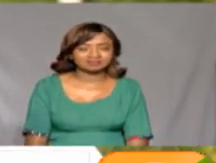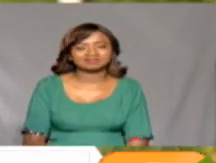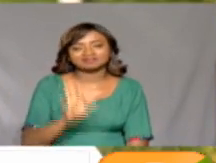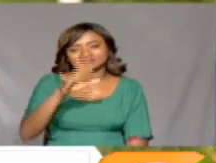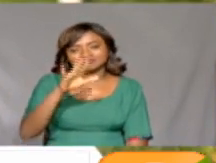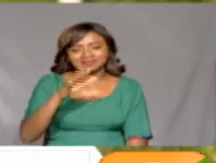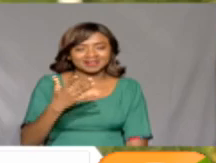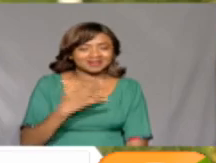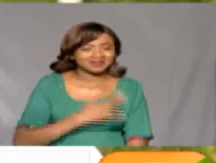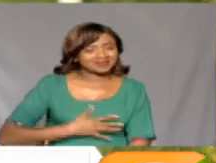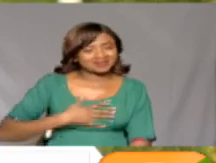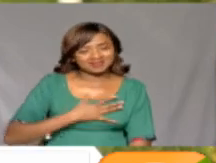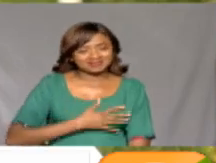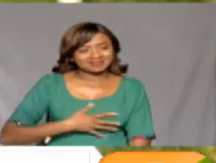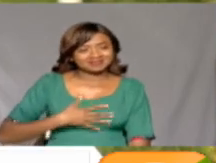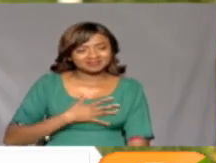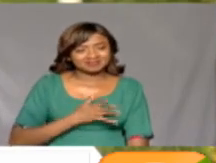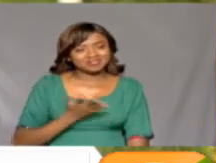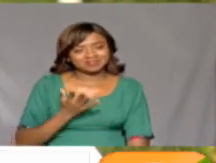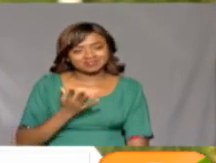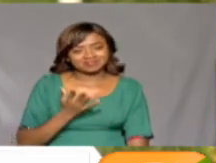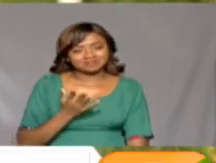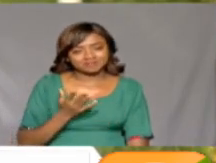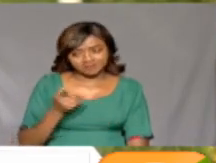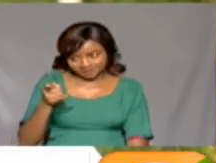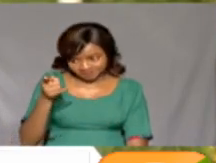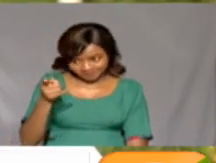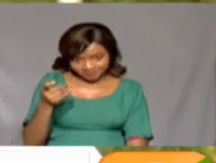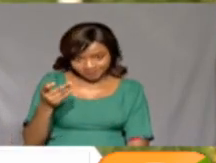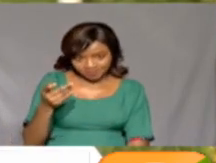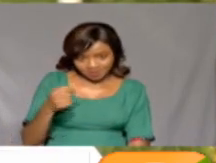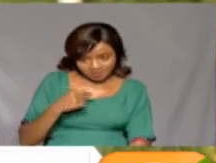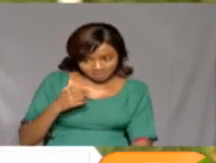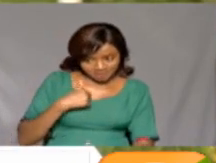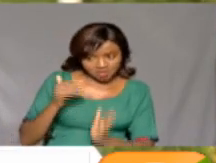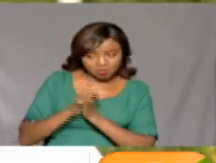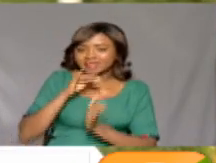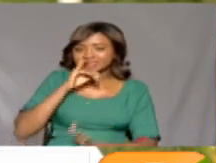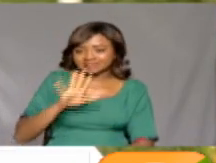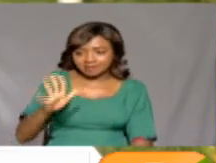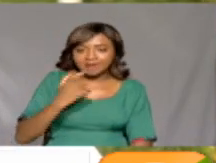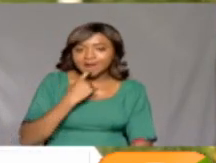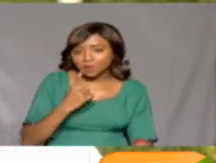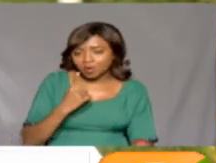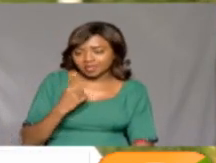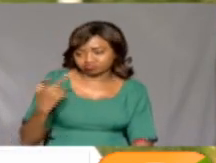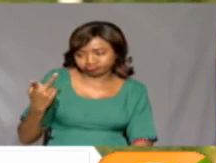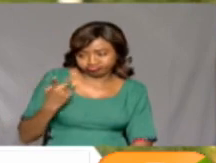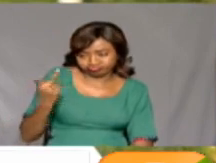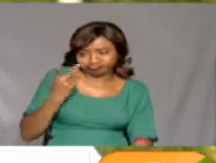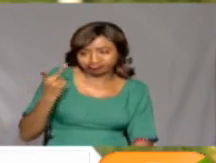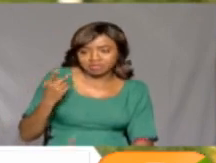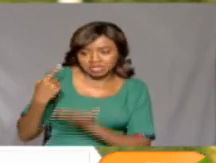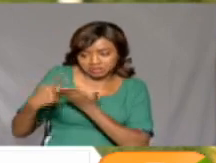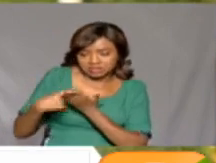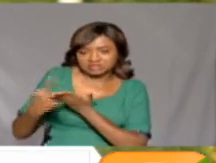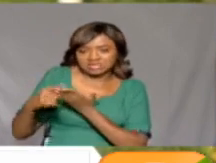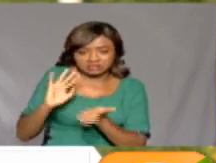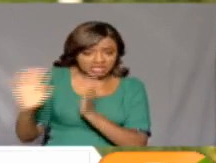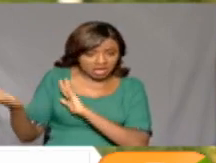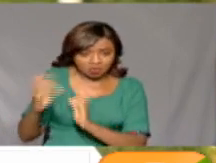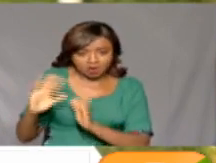I think let us we will have a discussion about our other